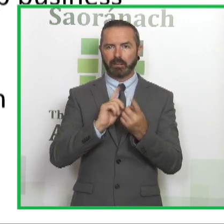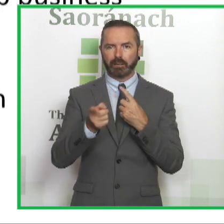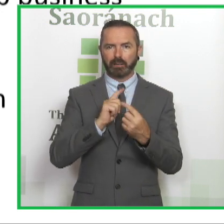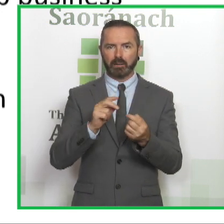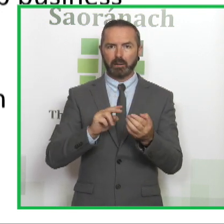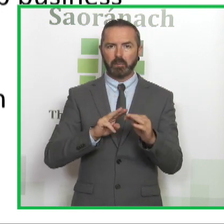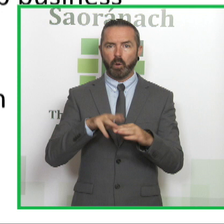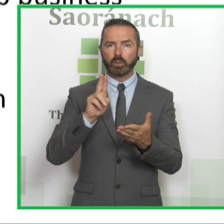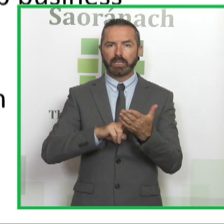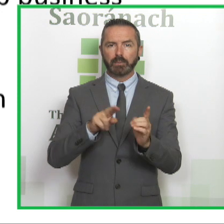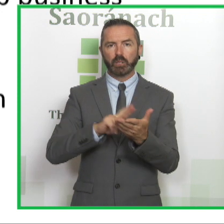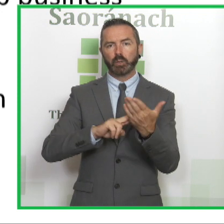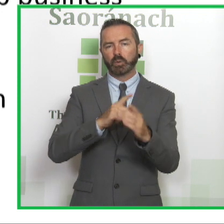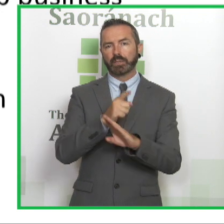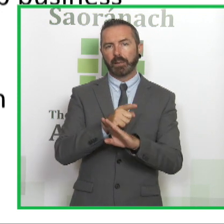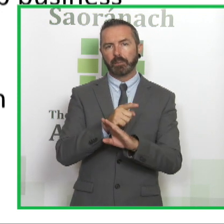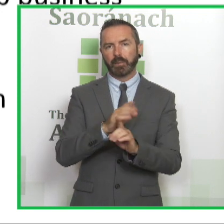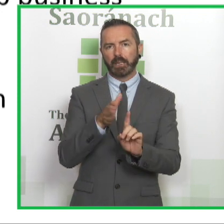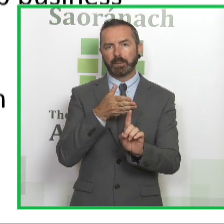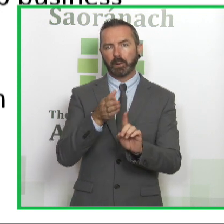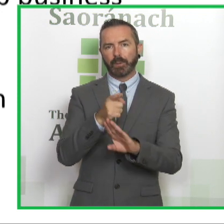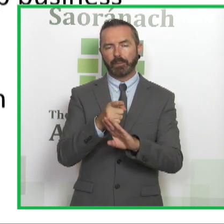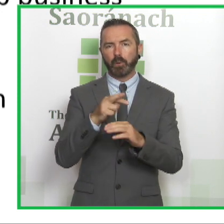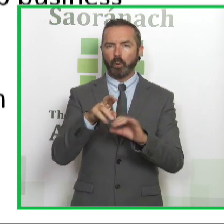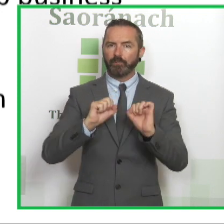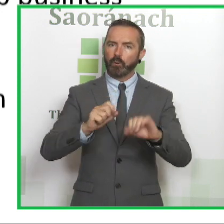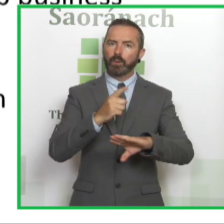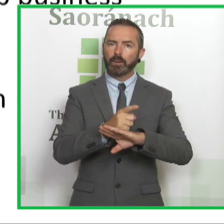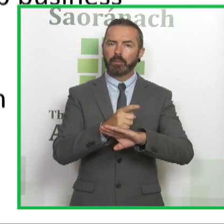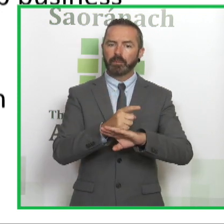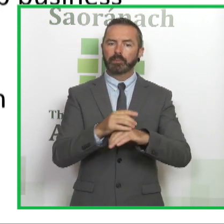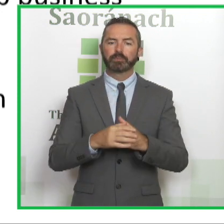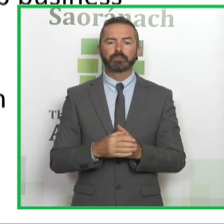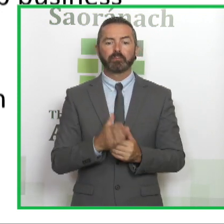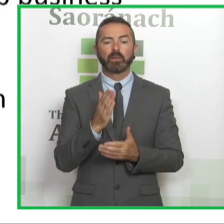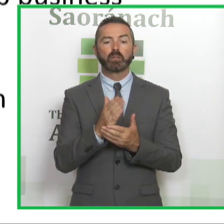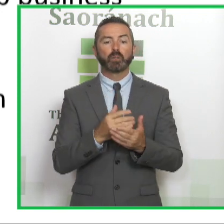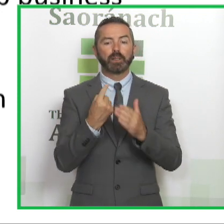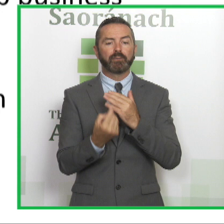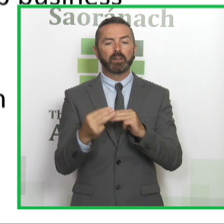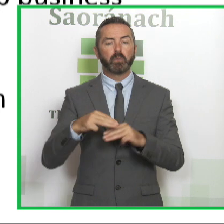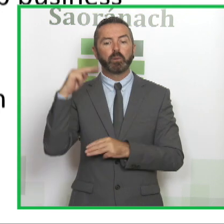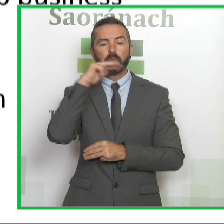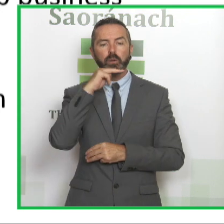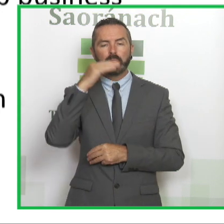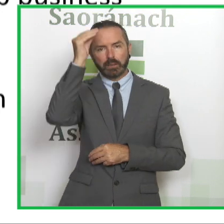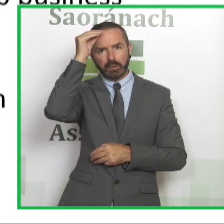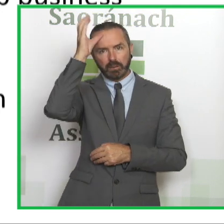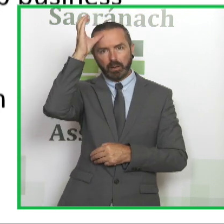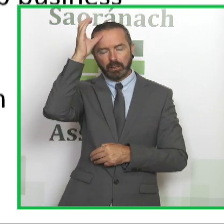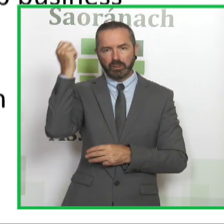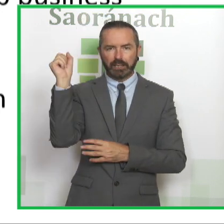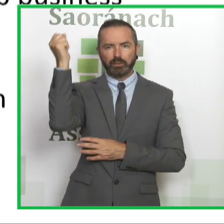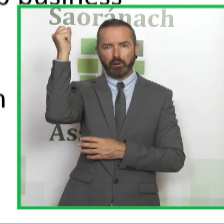and forced. Some individuals or groups of individuals are more important than others. They have superior knowledge, some have